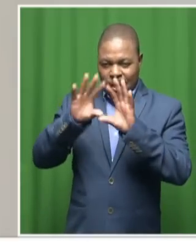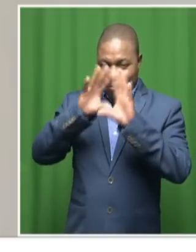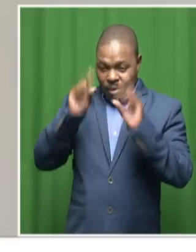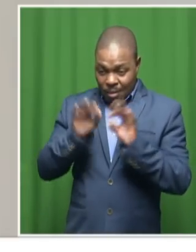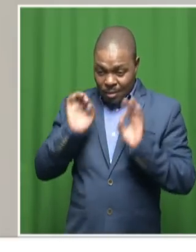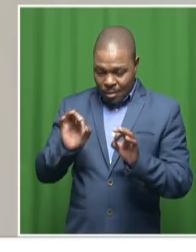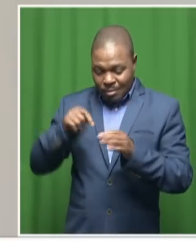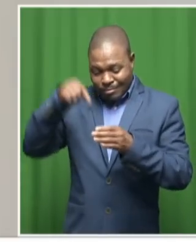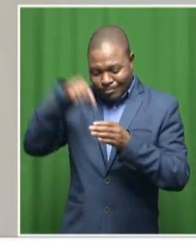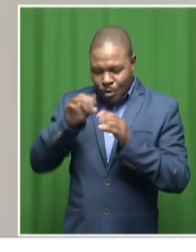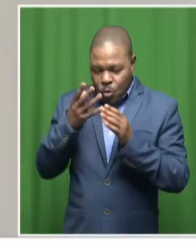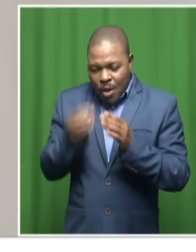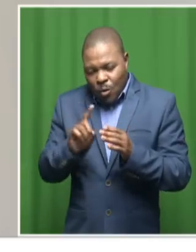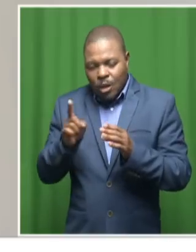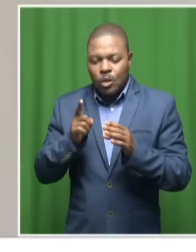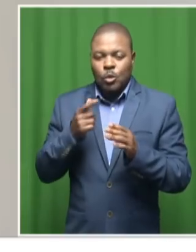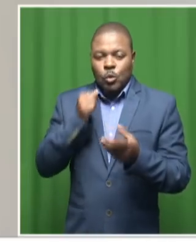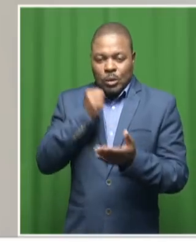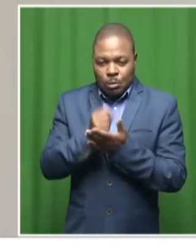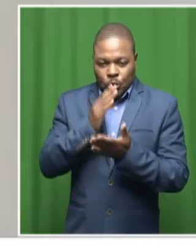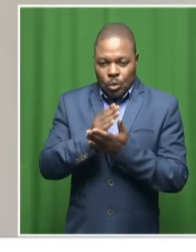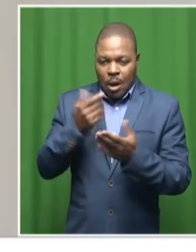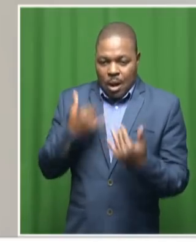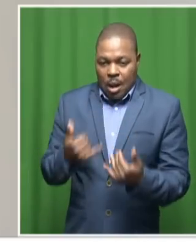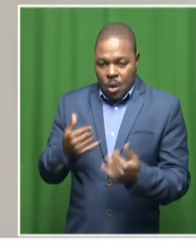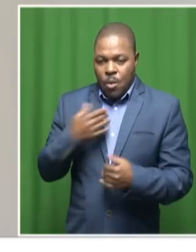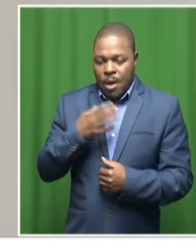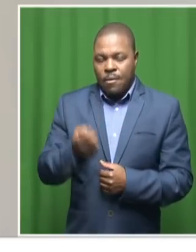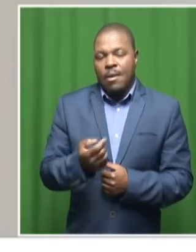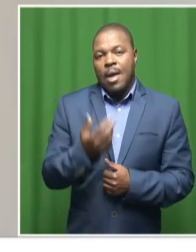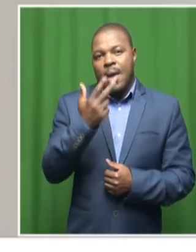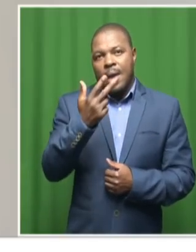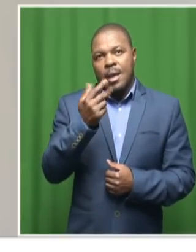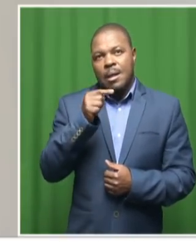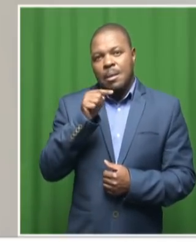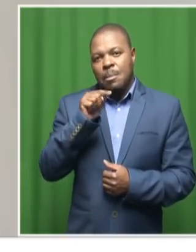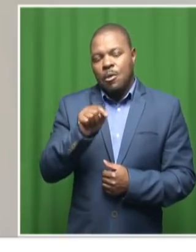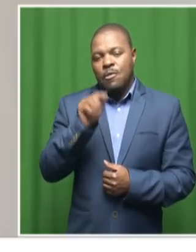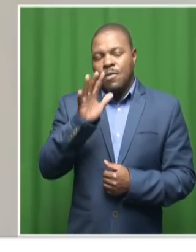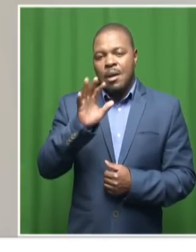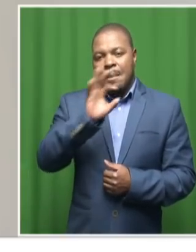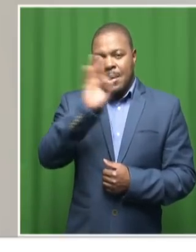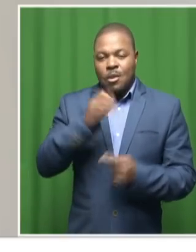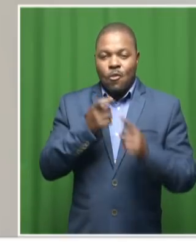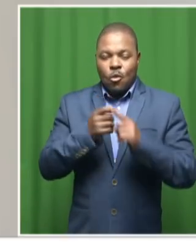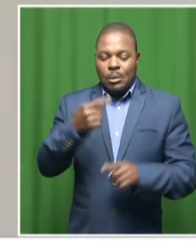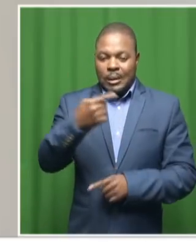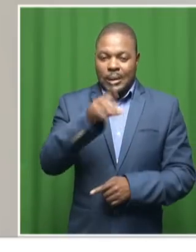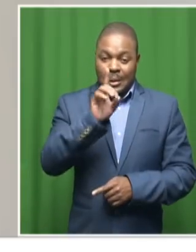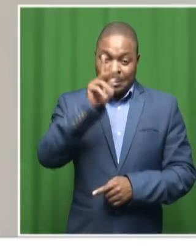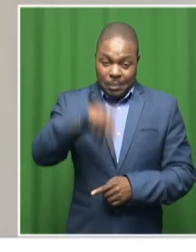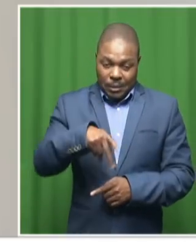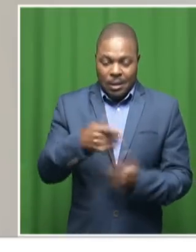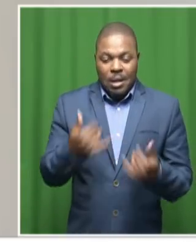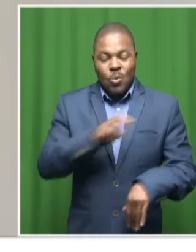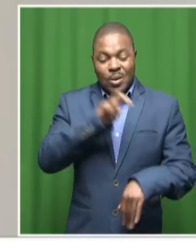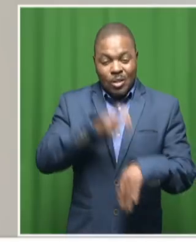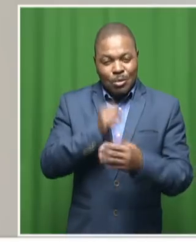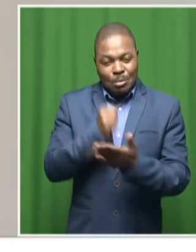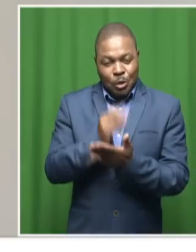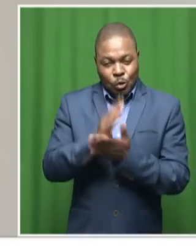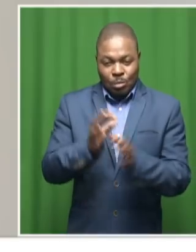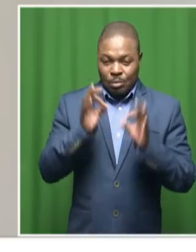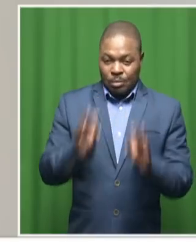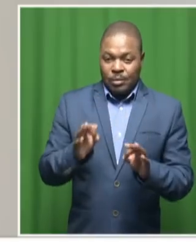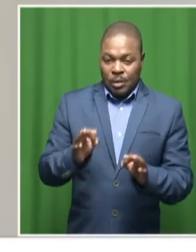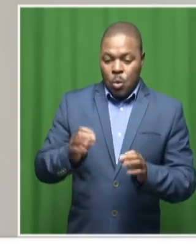within your envelope. So our current envelope is 8.5% of GDP. And what we need to do is make sure that